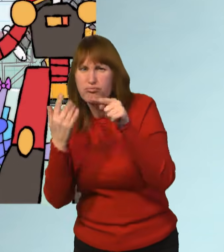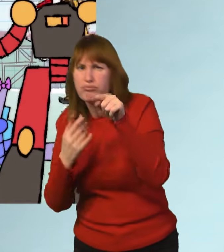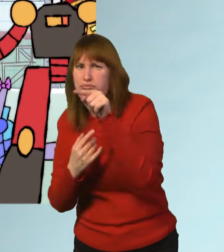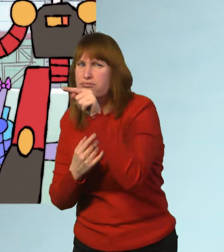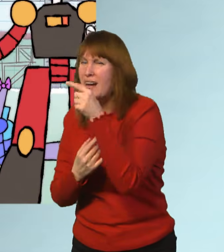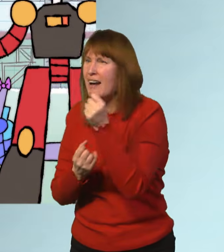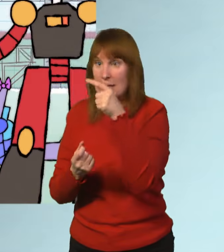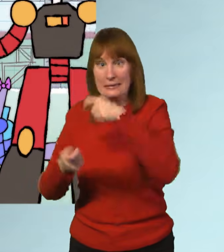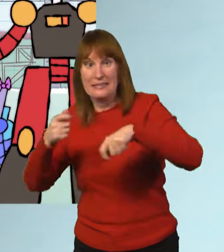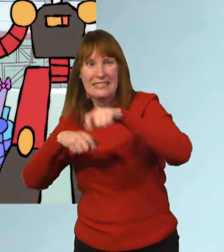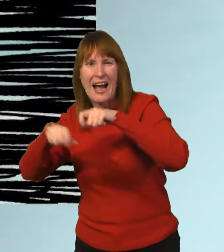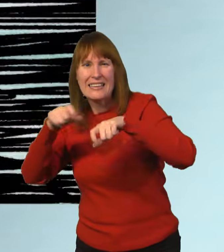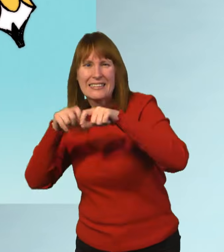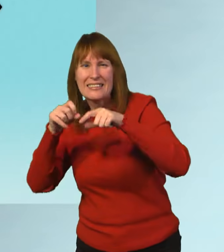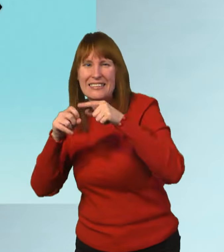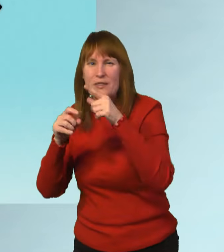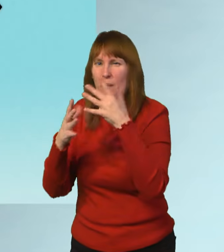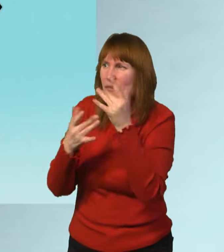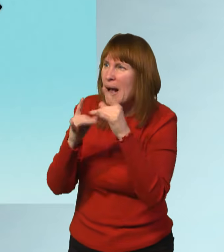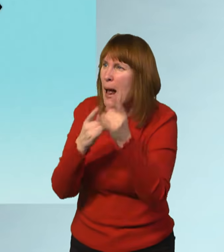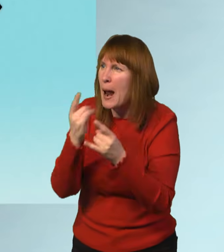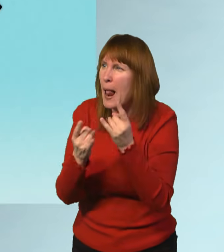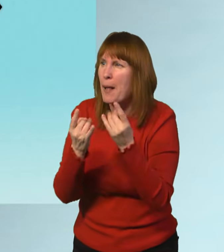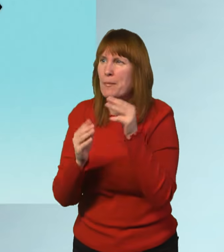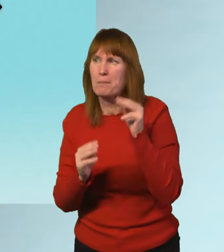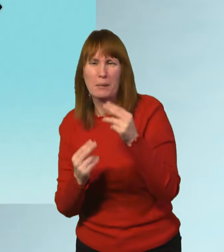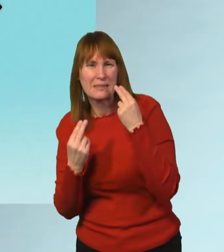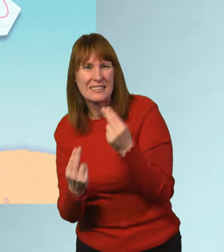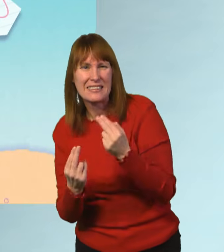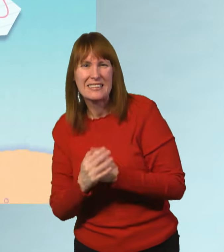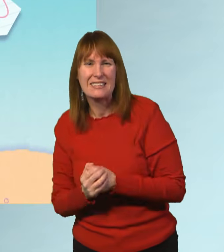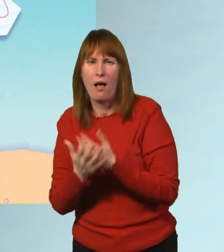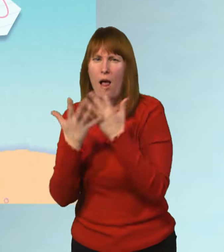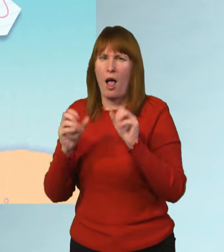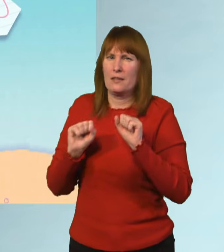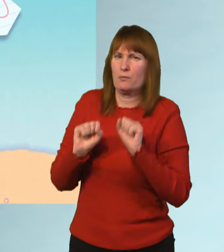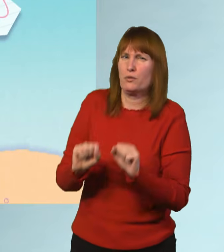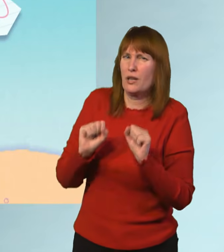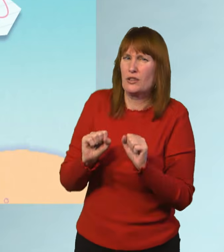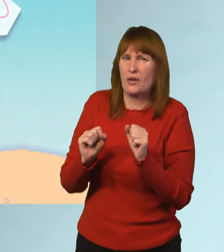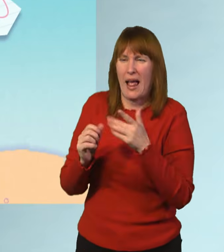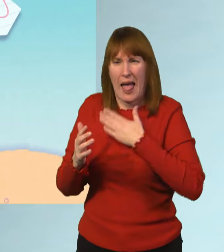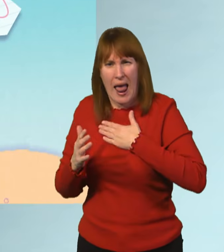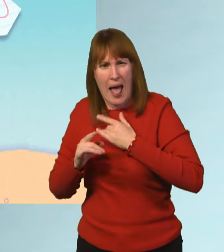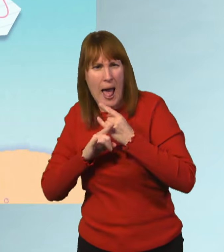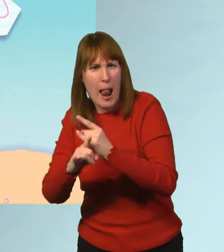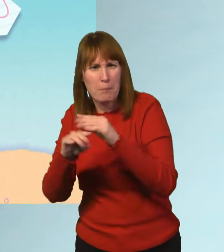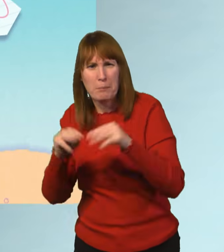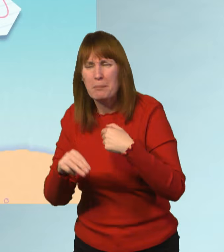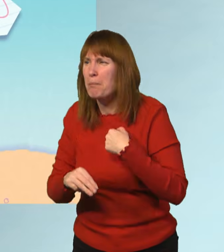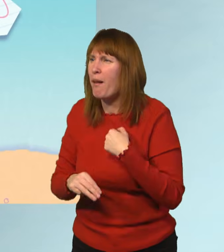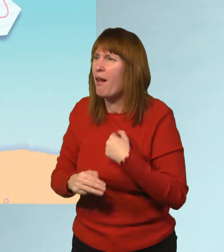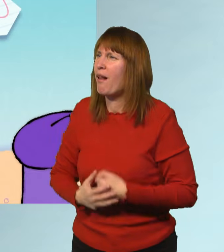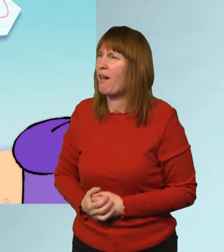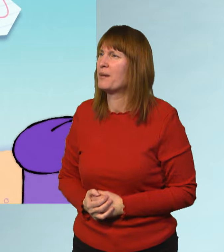people with whatever they could possibly need. That's a lot of pressure. It can be. I like helping people, but sometimes